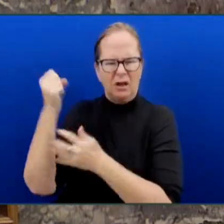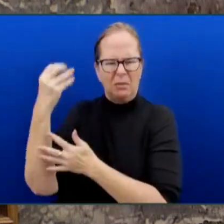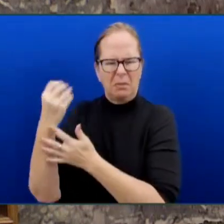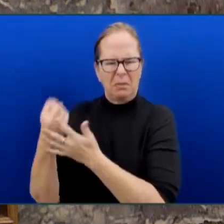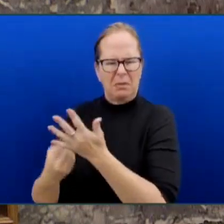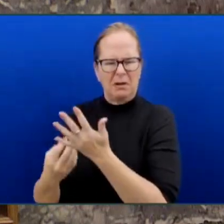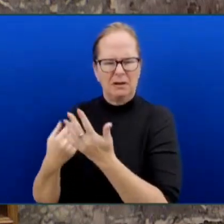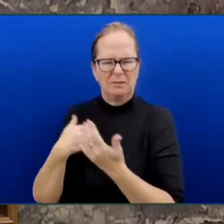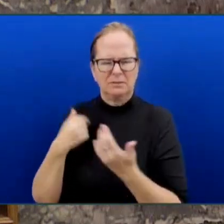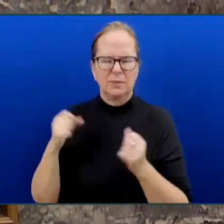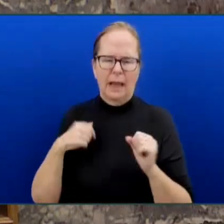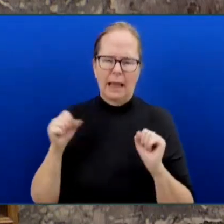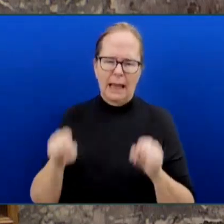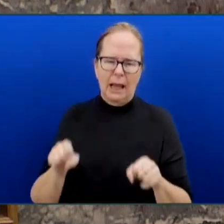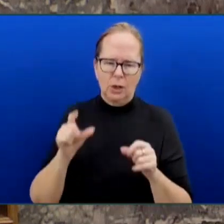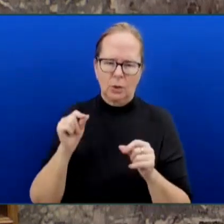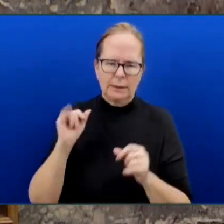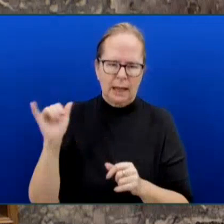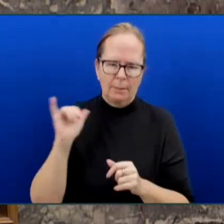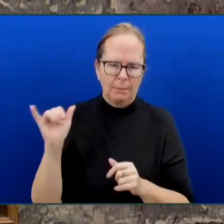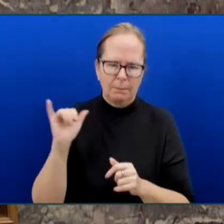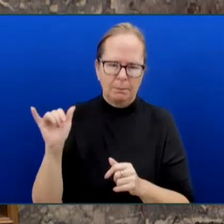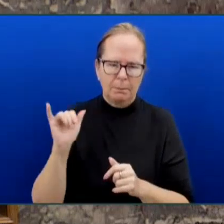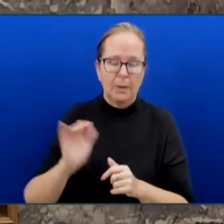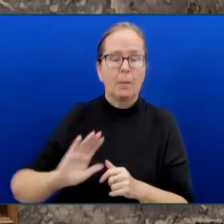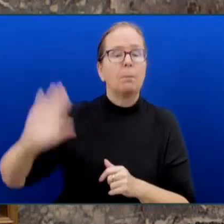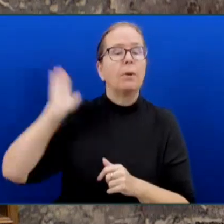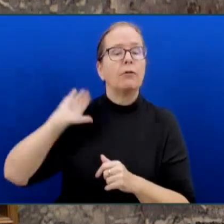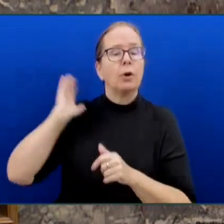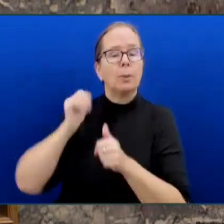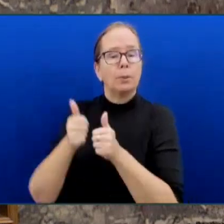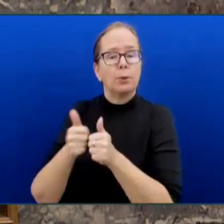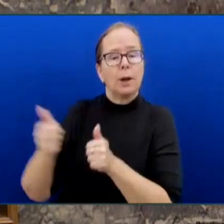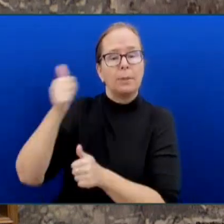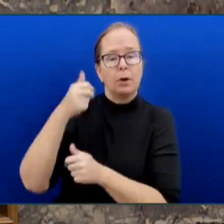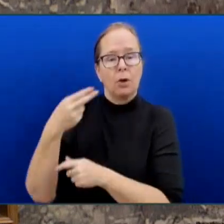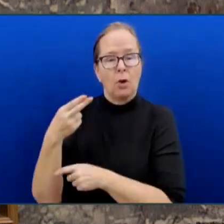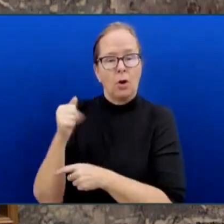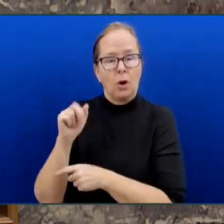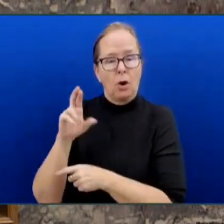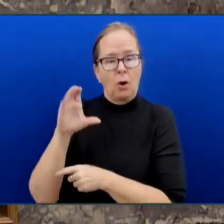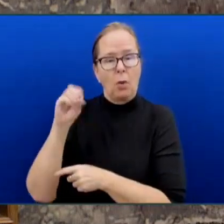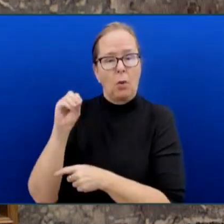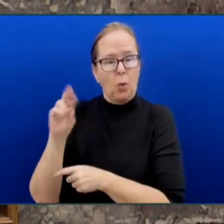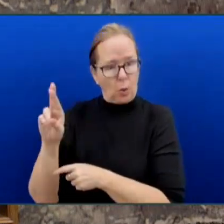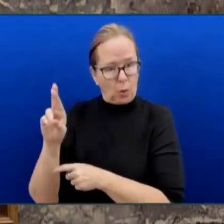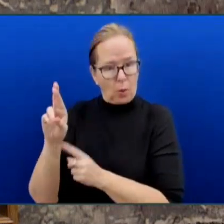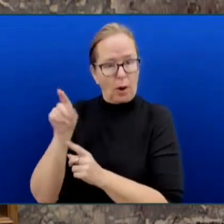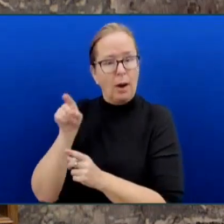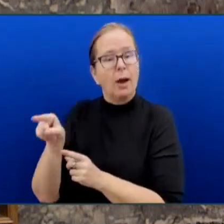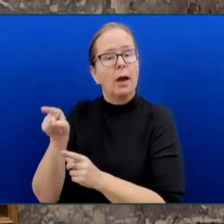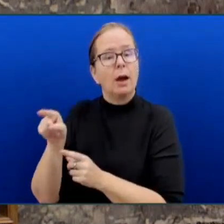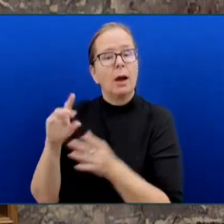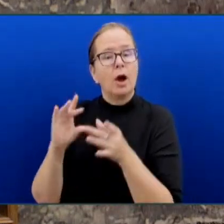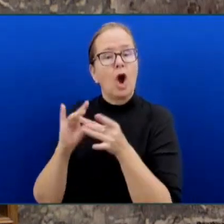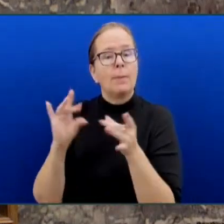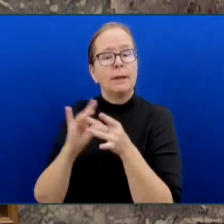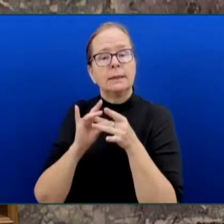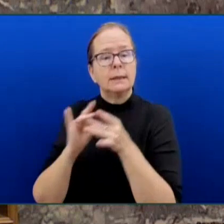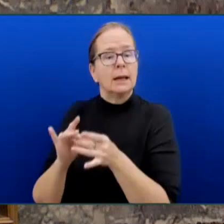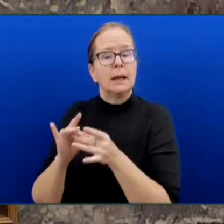British Columbia, Mike Harcourt. His comments about the bills that you introduced include a blizzard of arbitrary